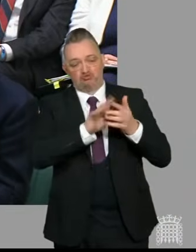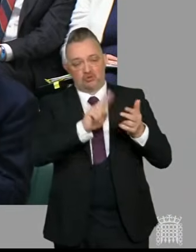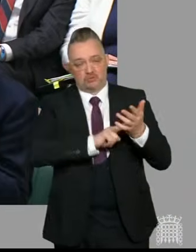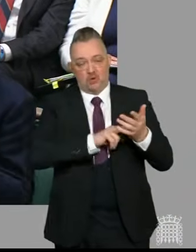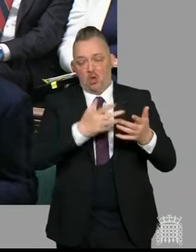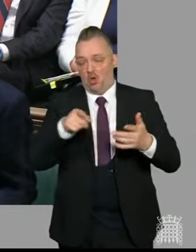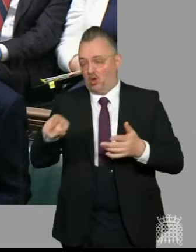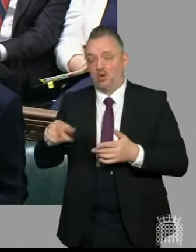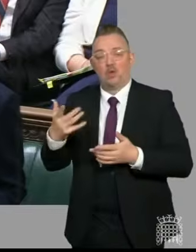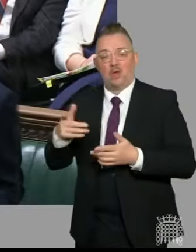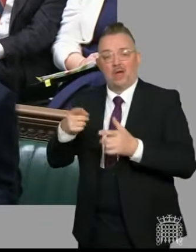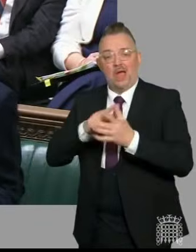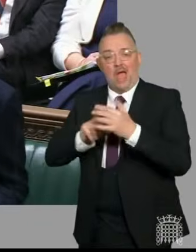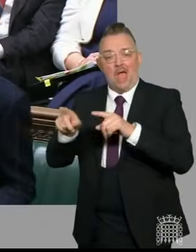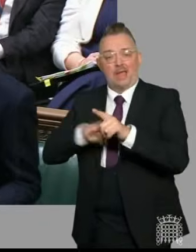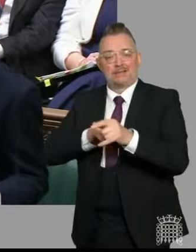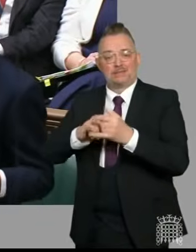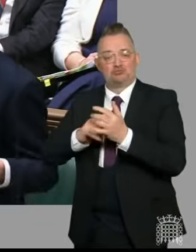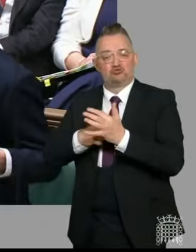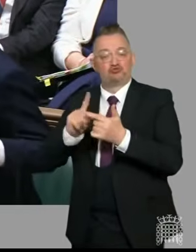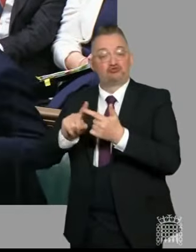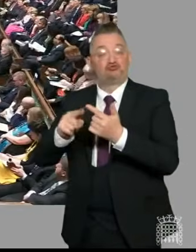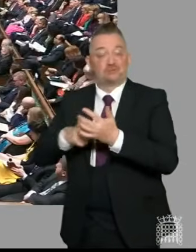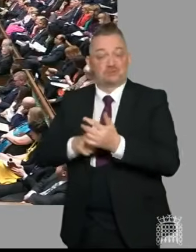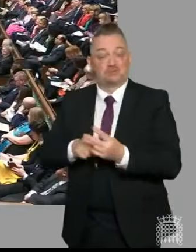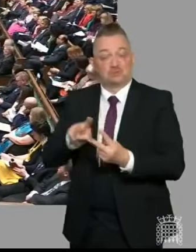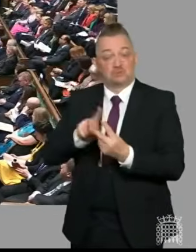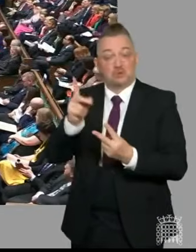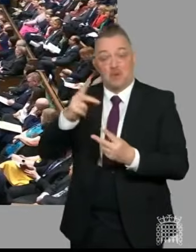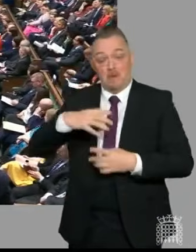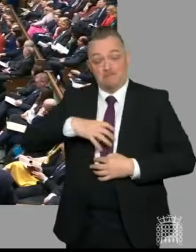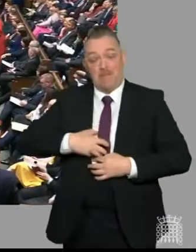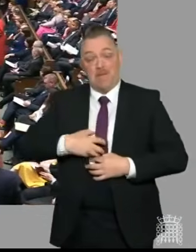mayors who deliver more for less.